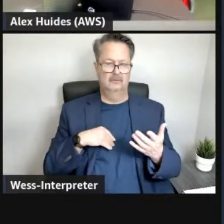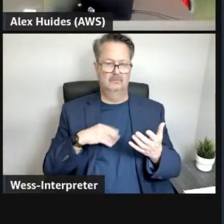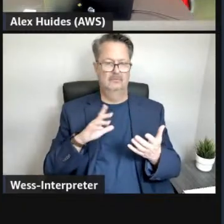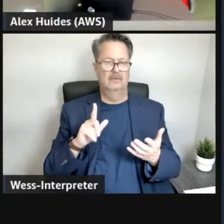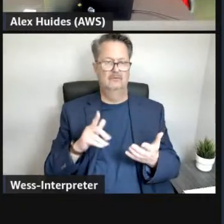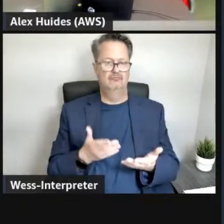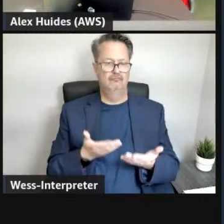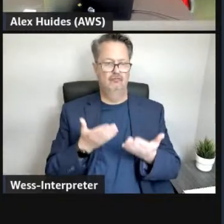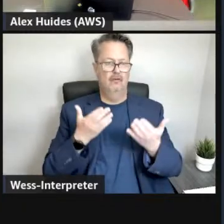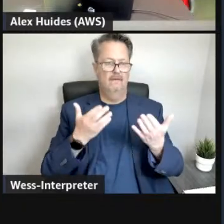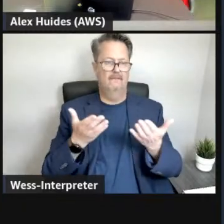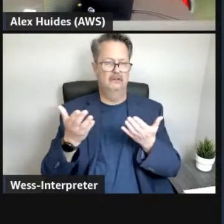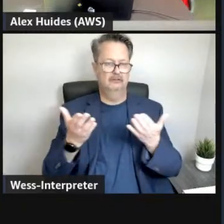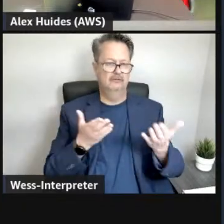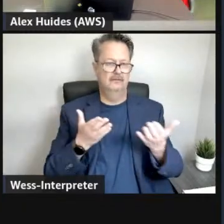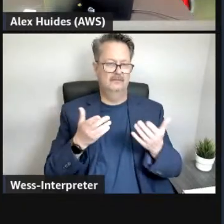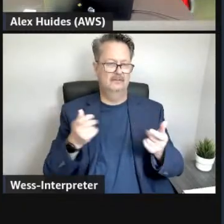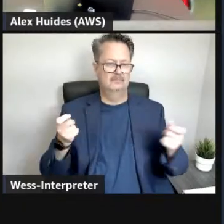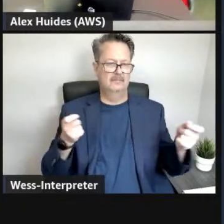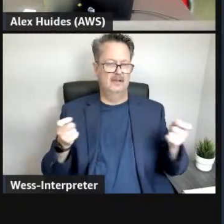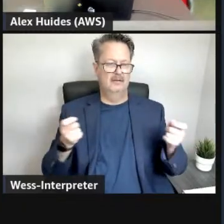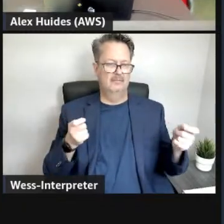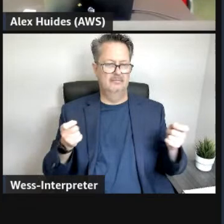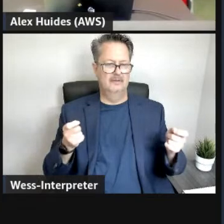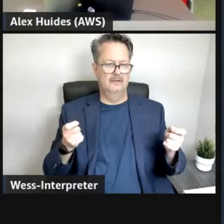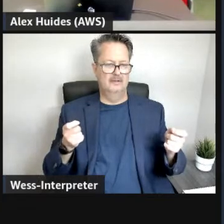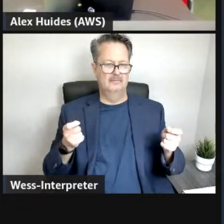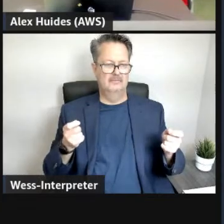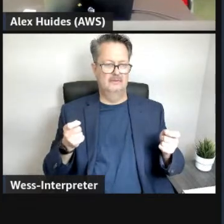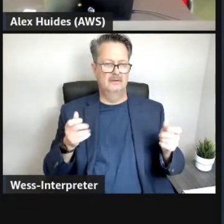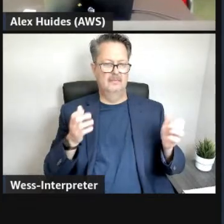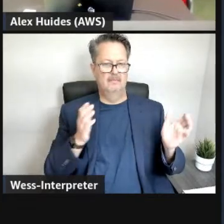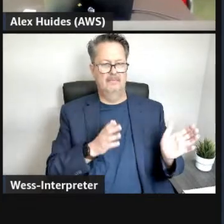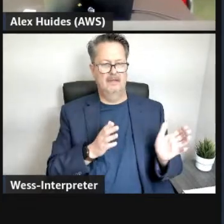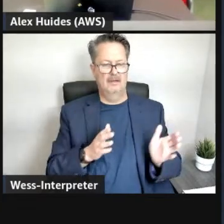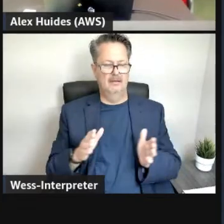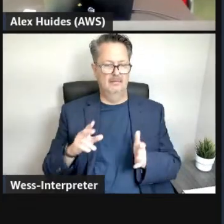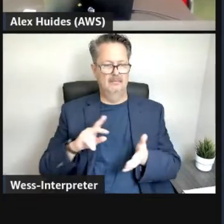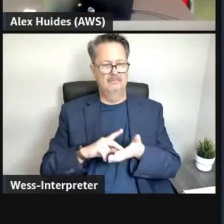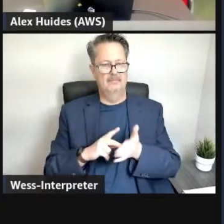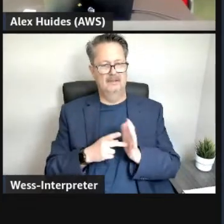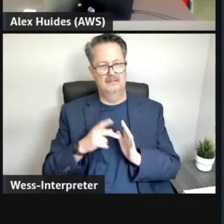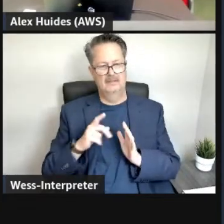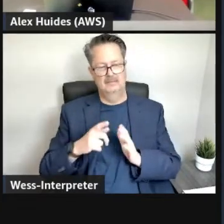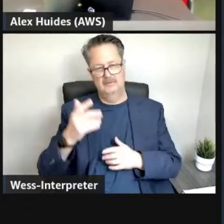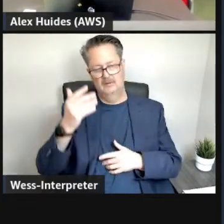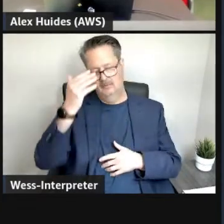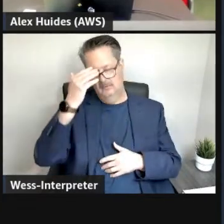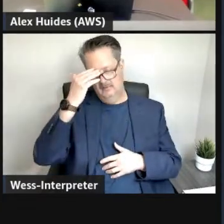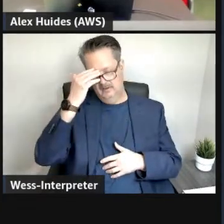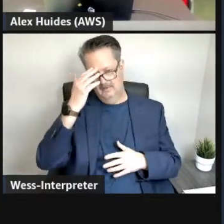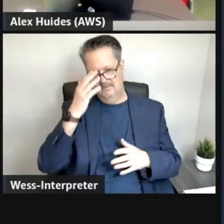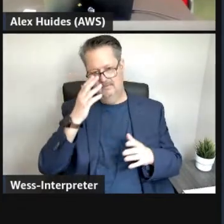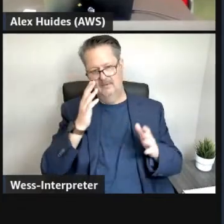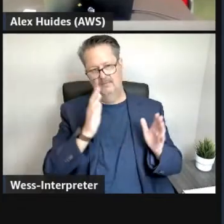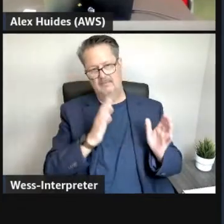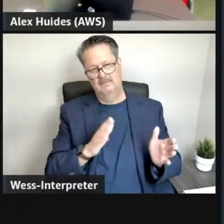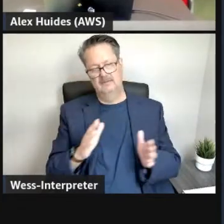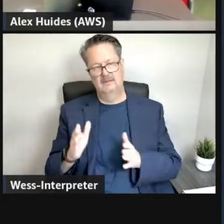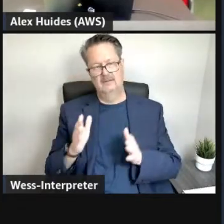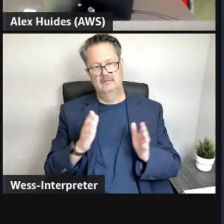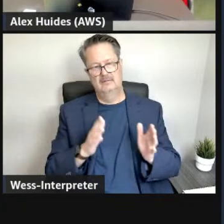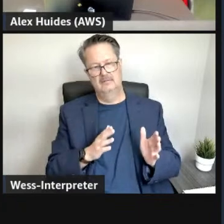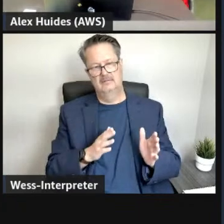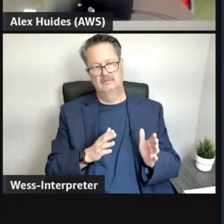communication management patterns, which means that they need to be aware of those communication patterns, right? And here's where the service